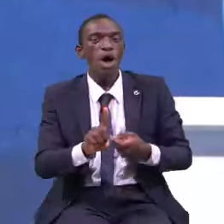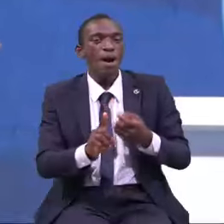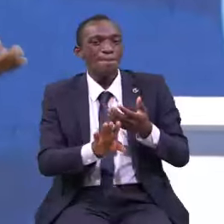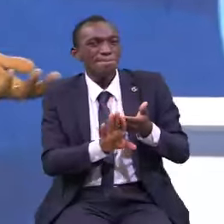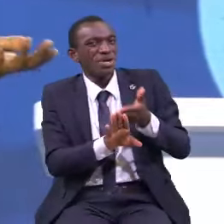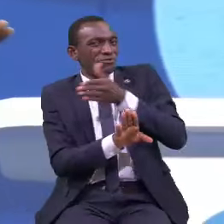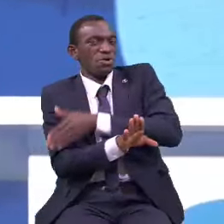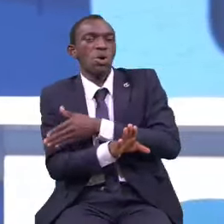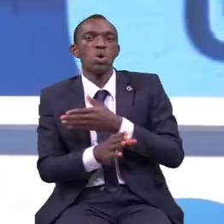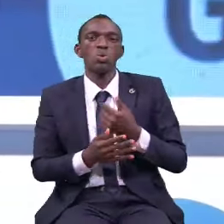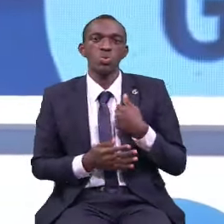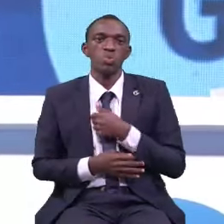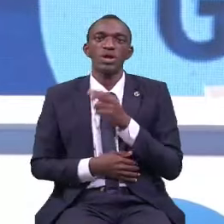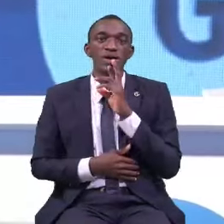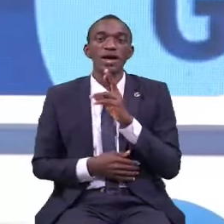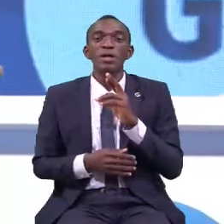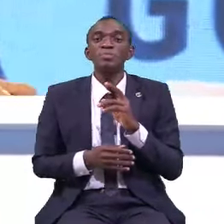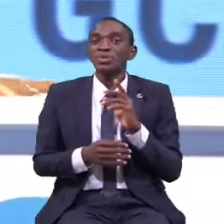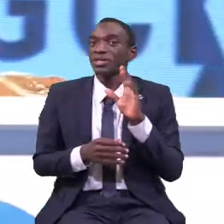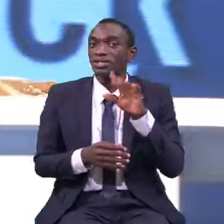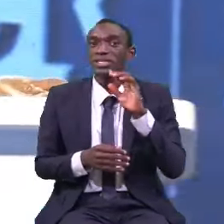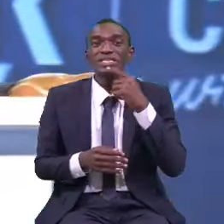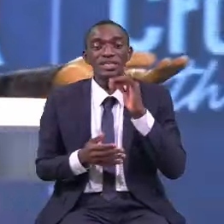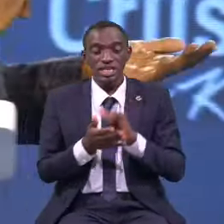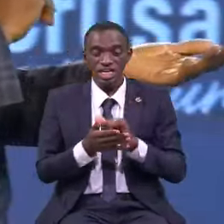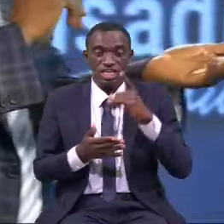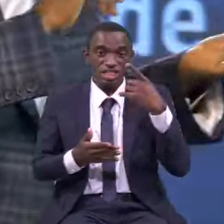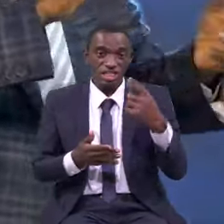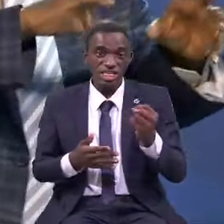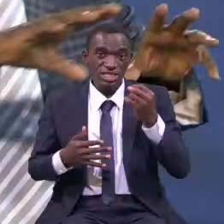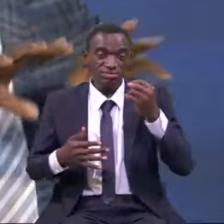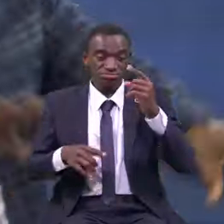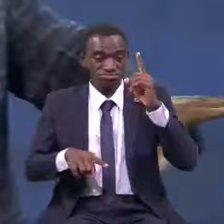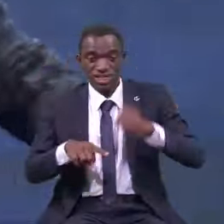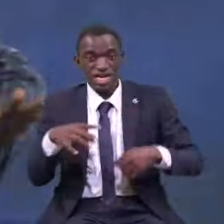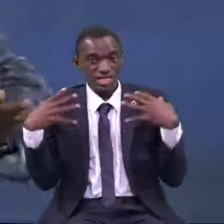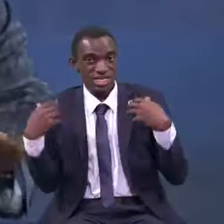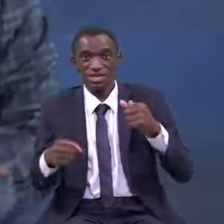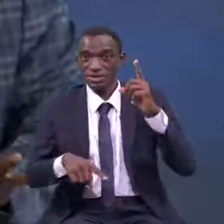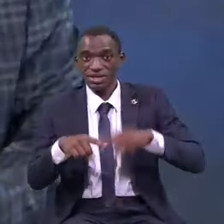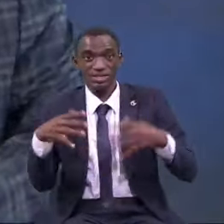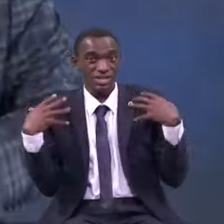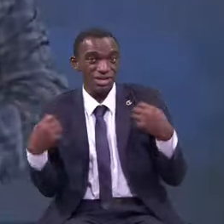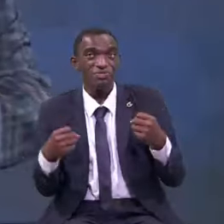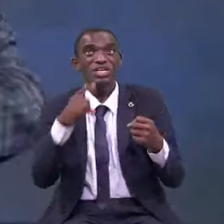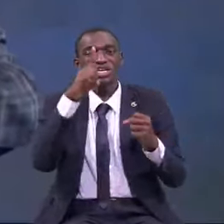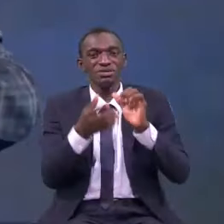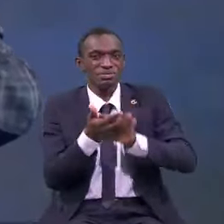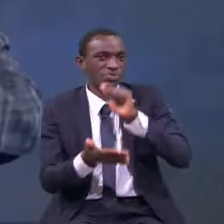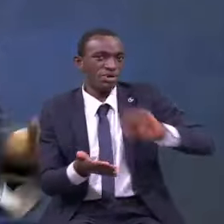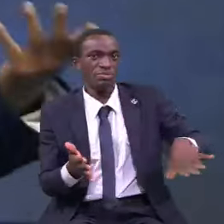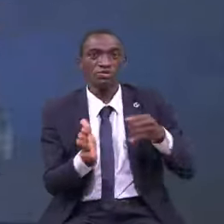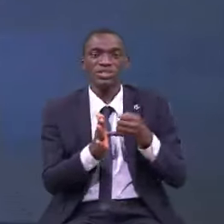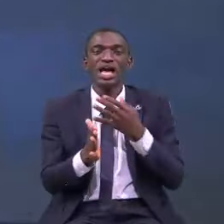He takes that incurable. He removes that incurable. He makes you to have a